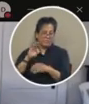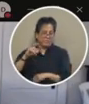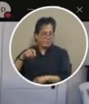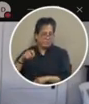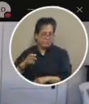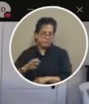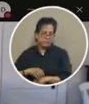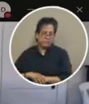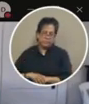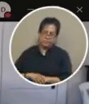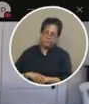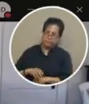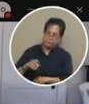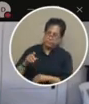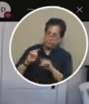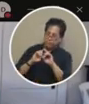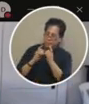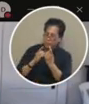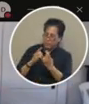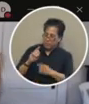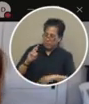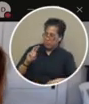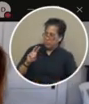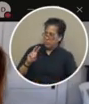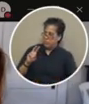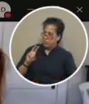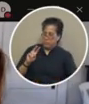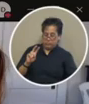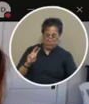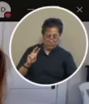you. Representative Anello?